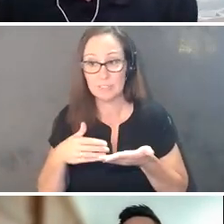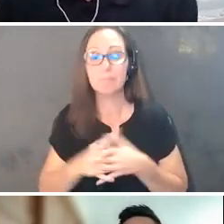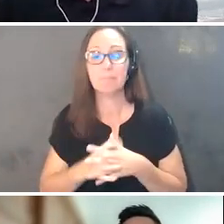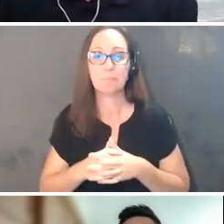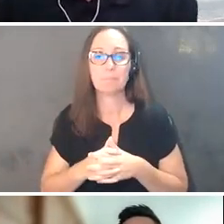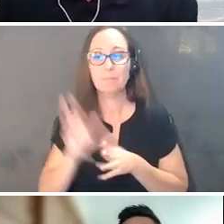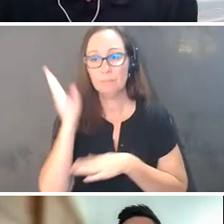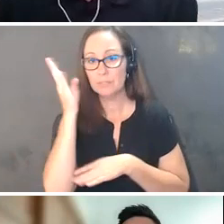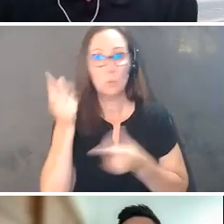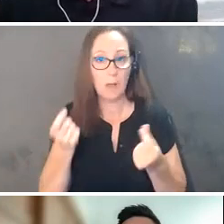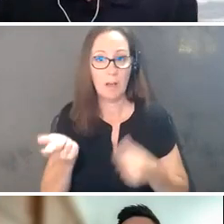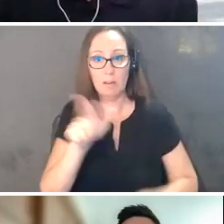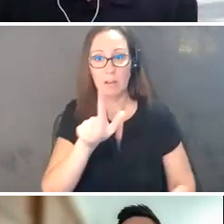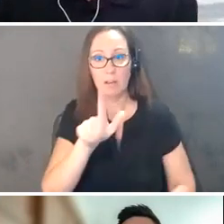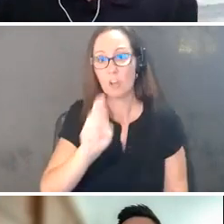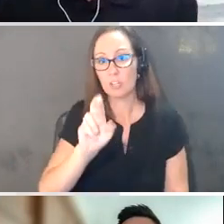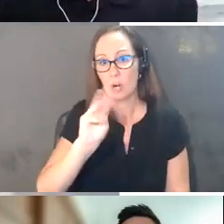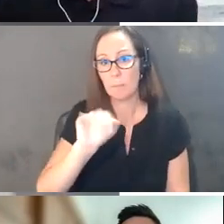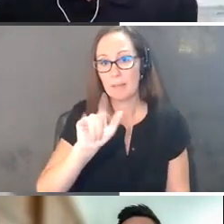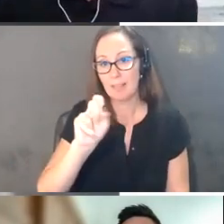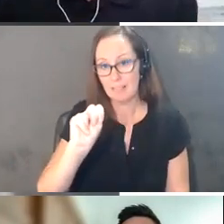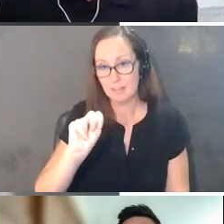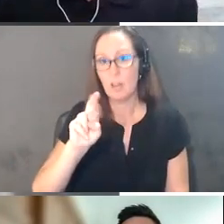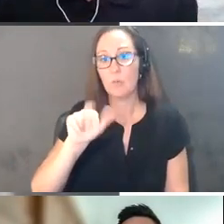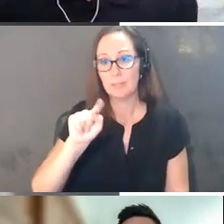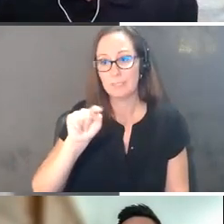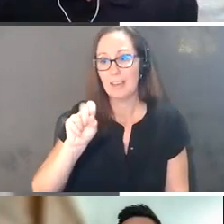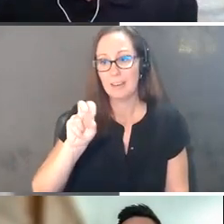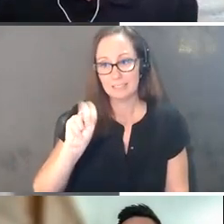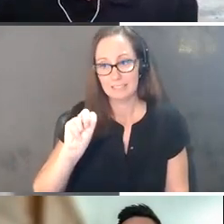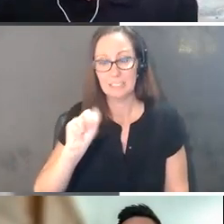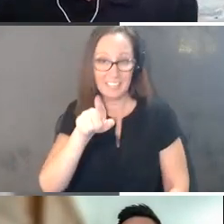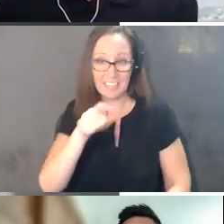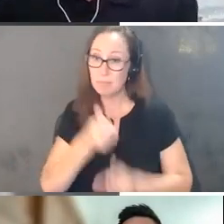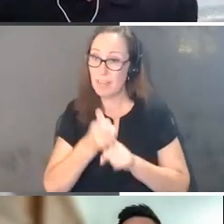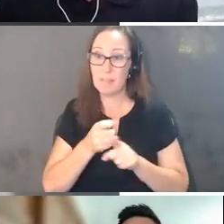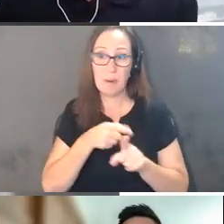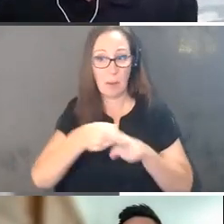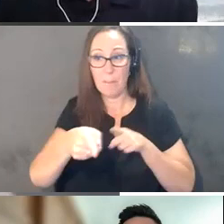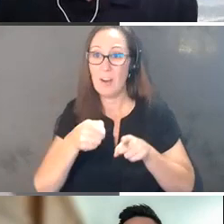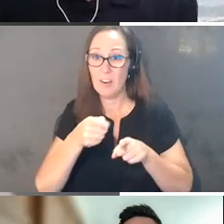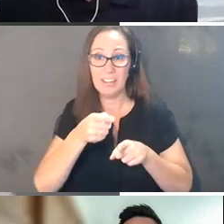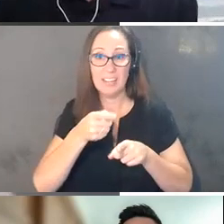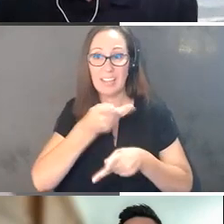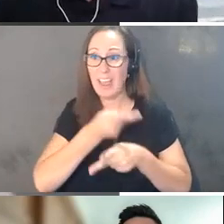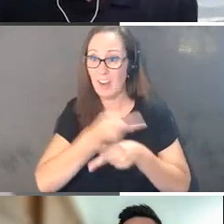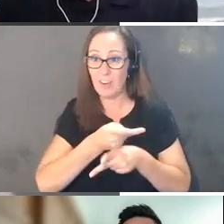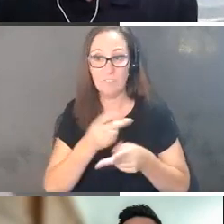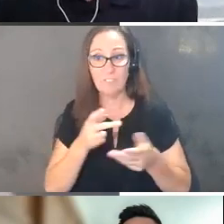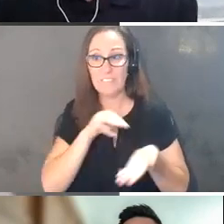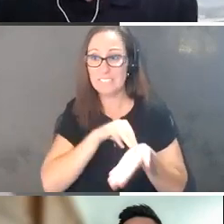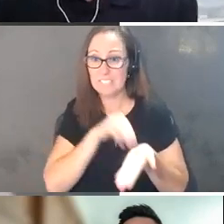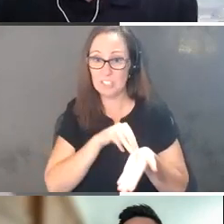Dr. Milan Ratanasan, and he has been a primary care physician at Kaiser Permanente